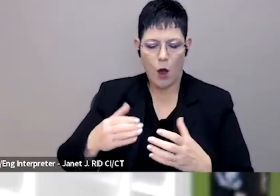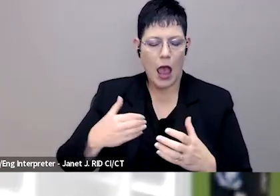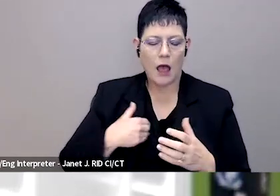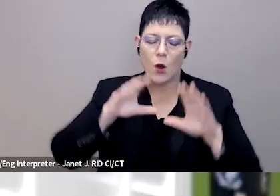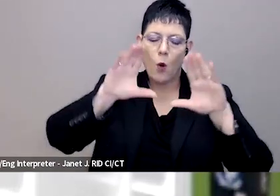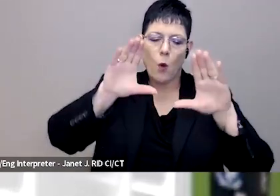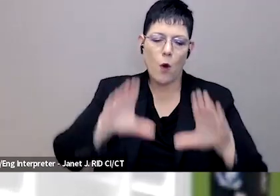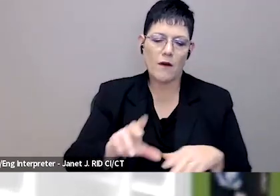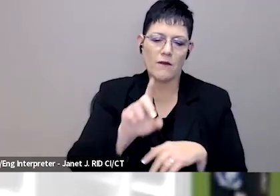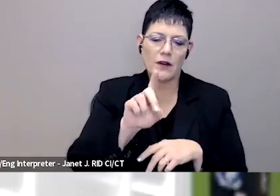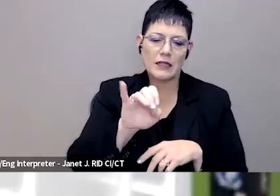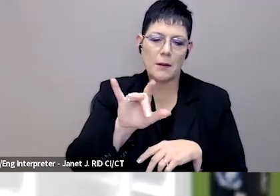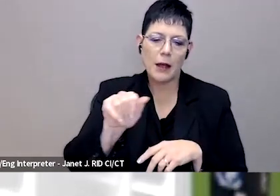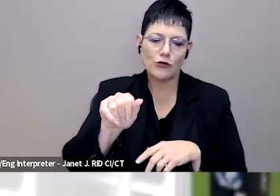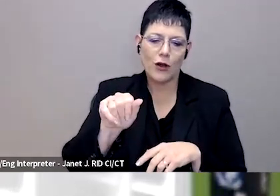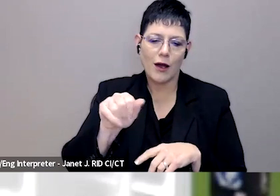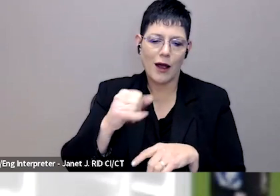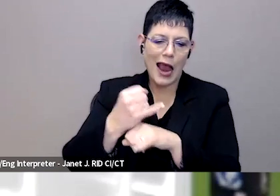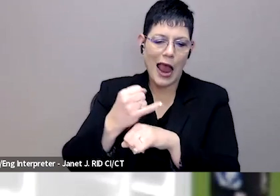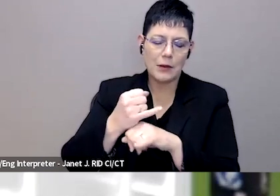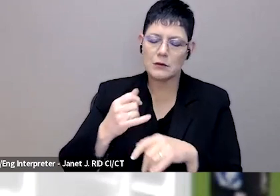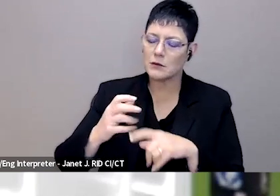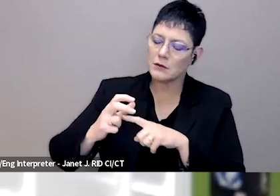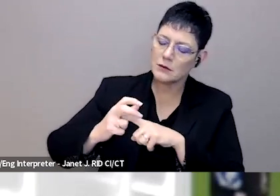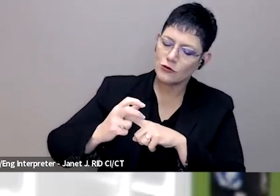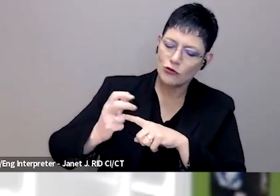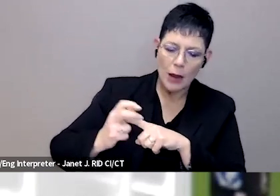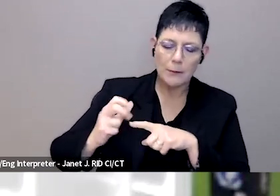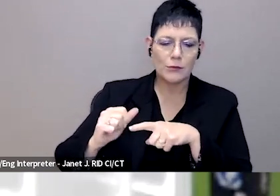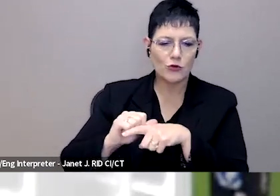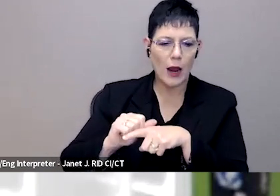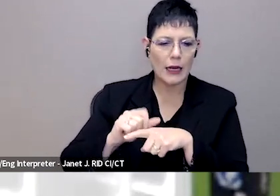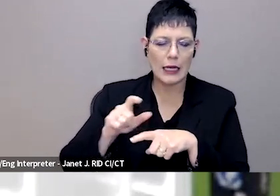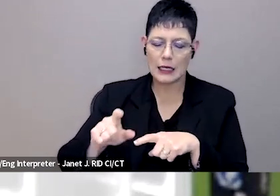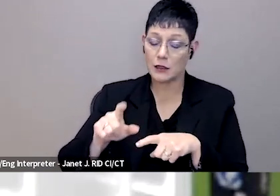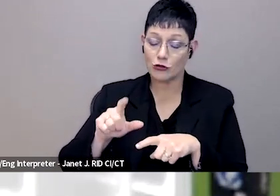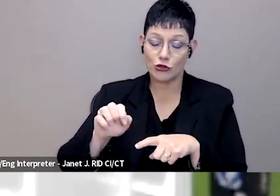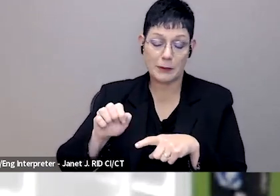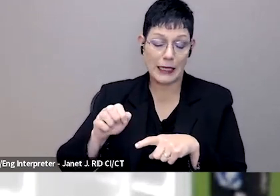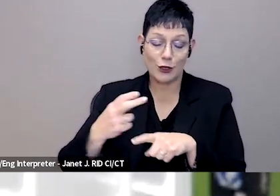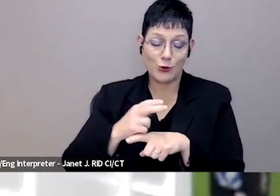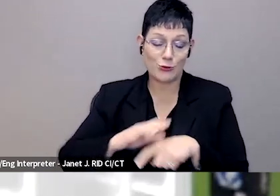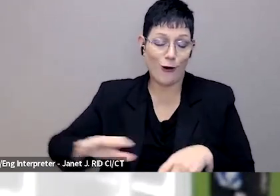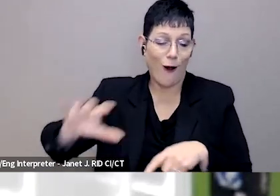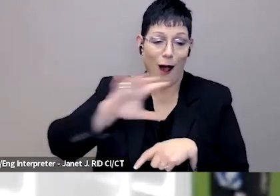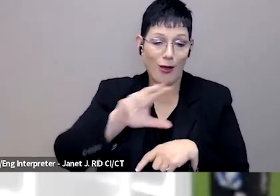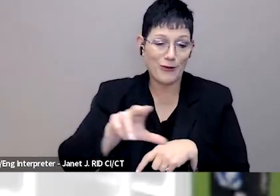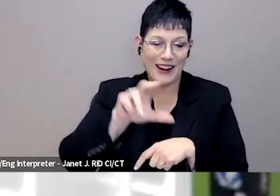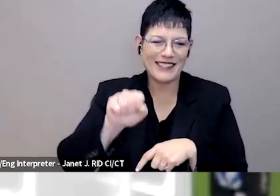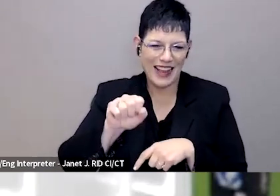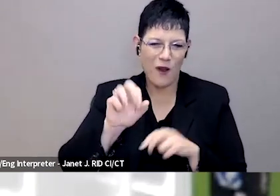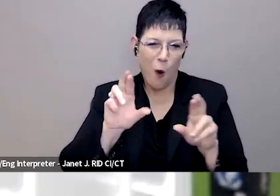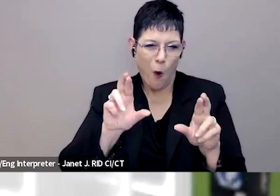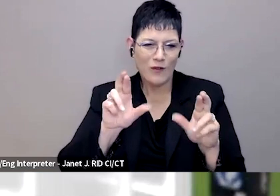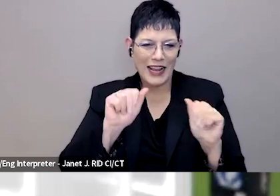dementia campus that does dementia training that is really a kind of just should be a jewel of the country, and something that hopefully other communities will be